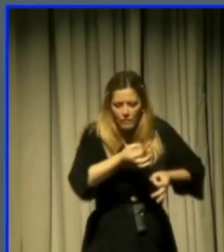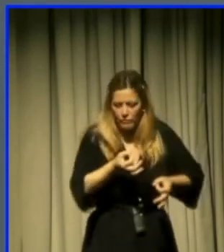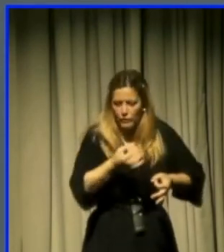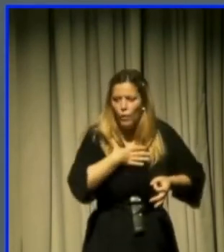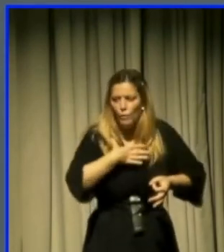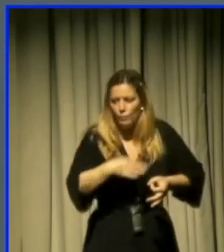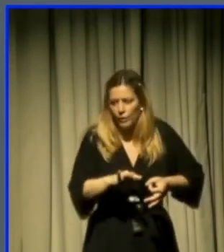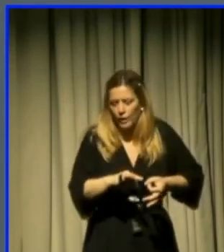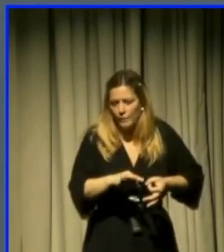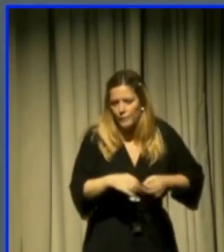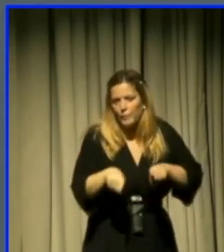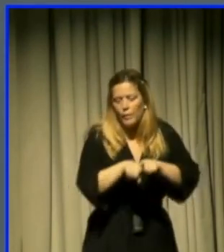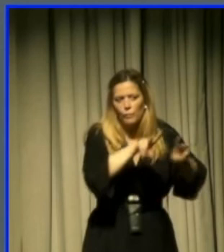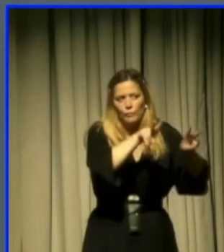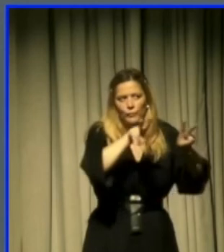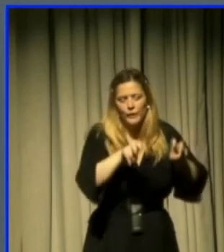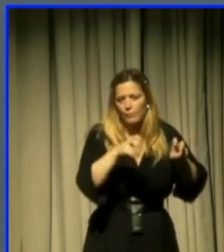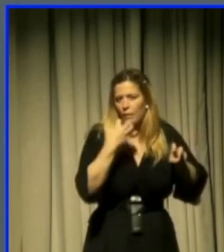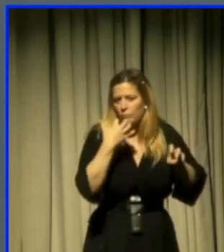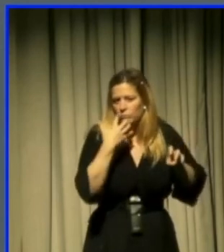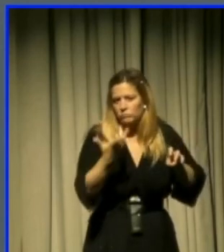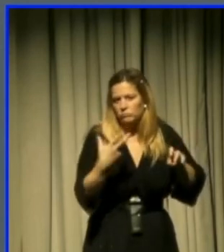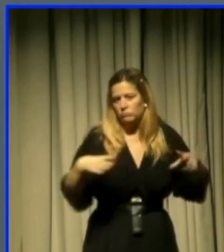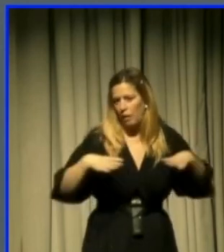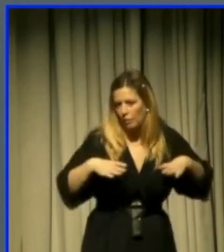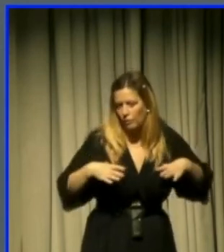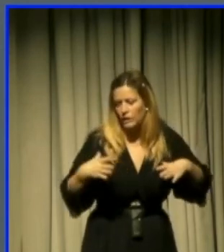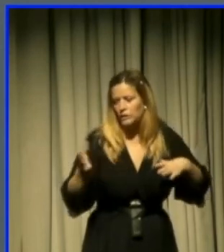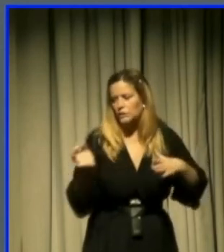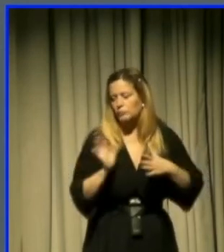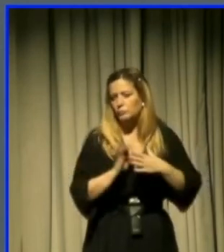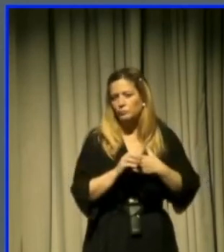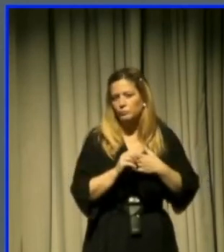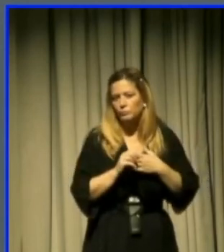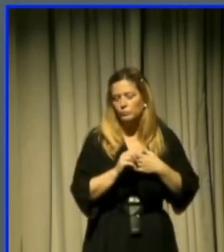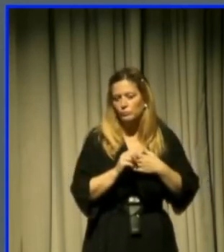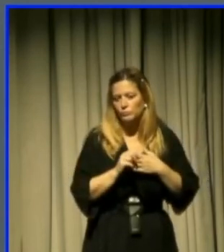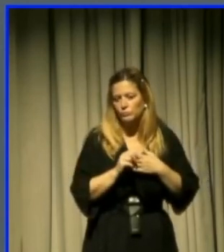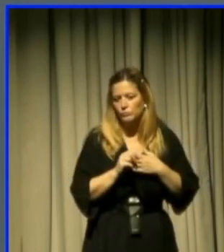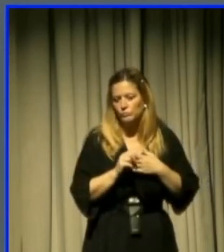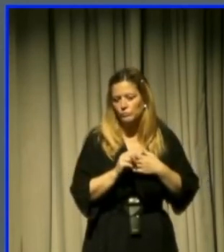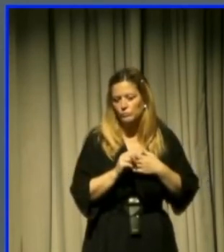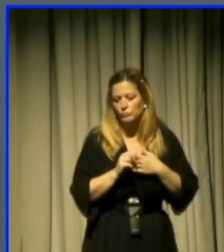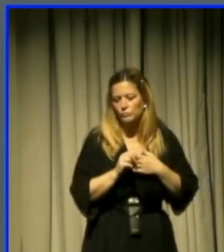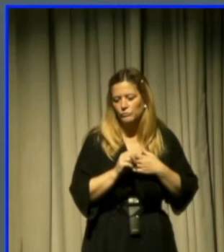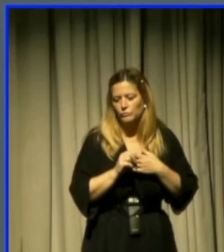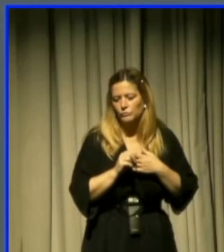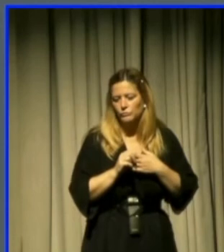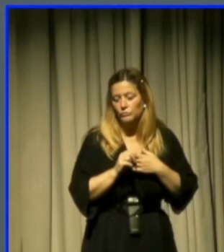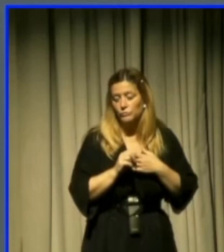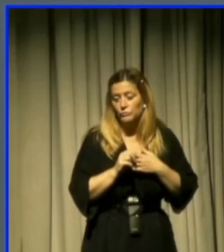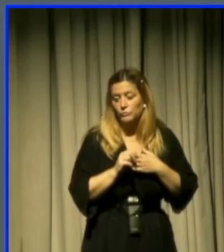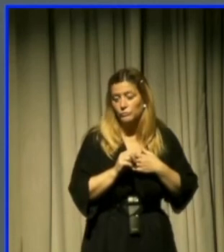And the other interesting part is that you can tune this kind of technology to be extremely conservative in what